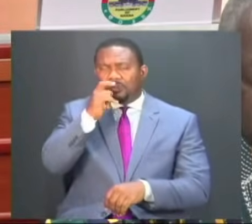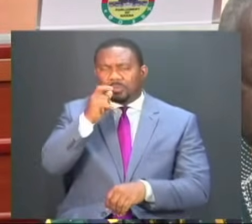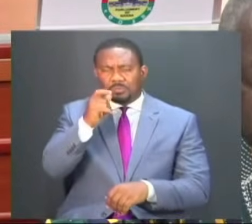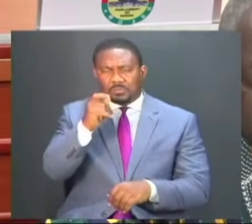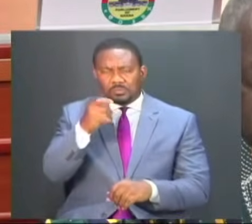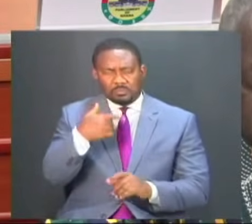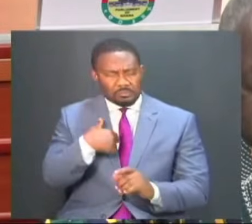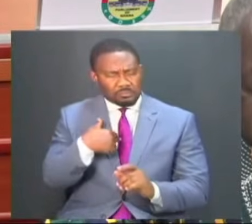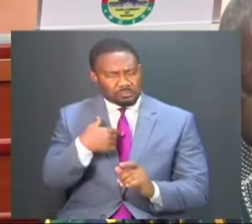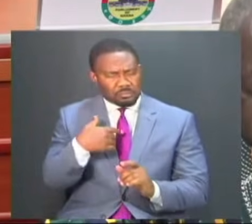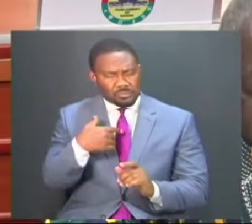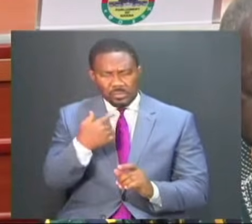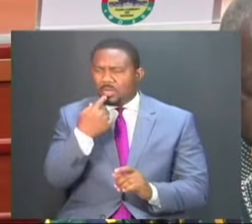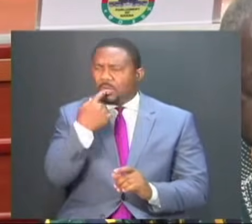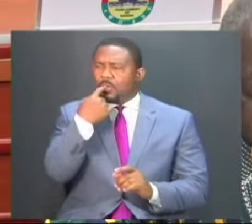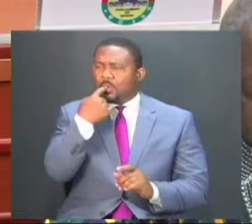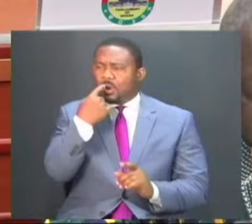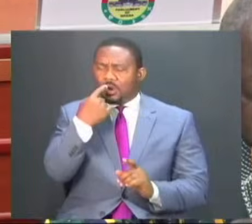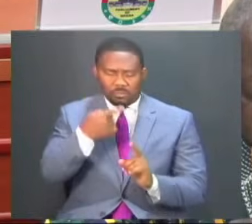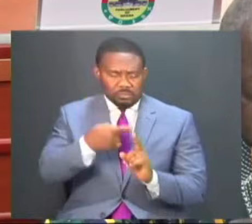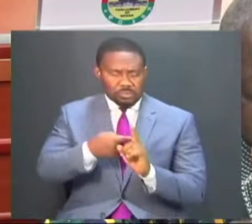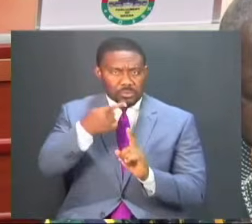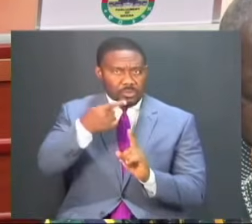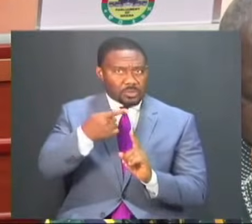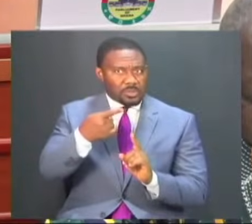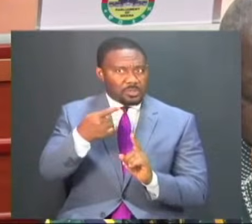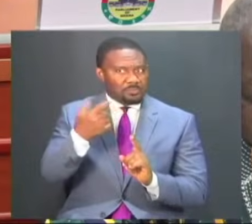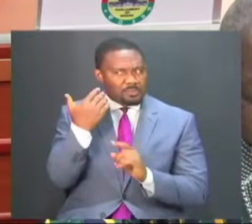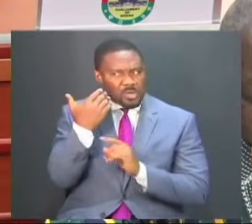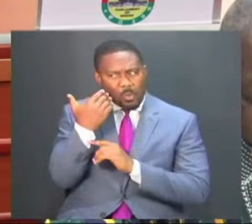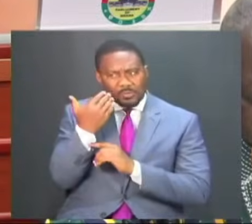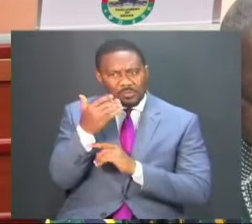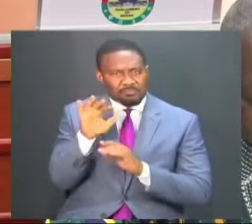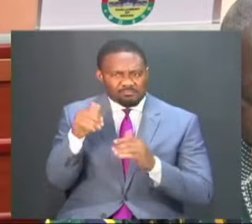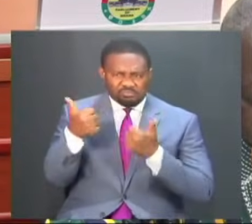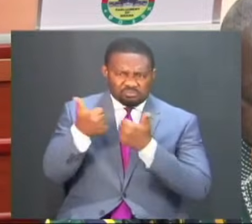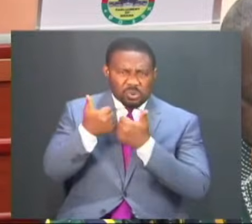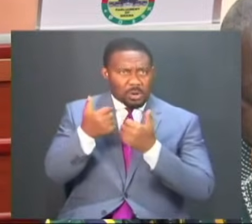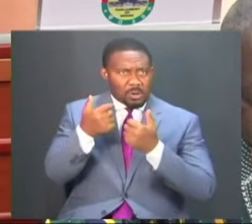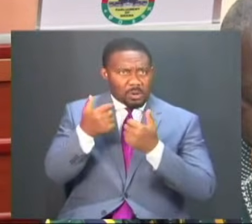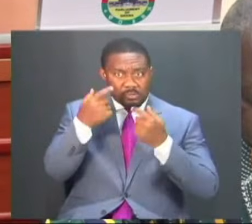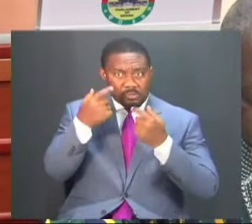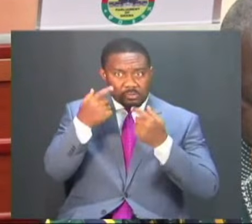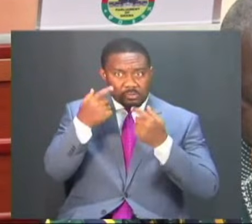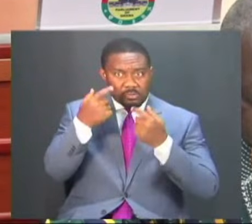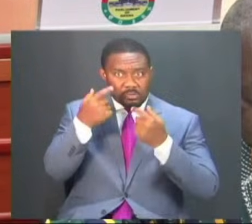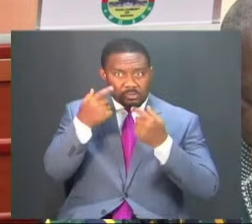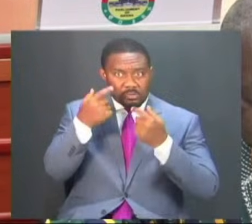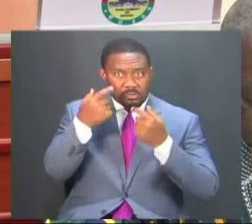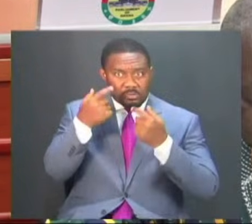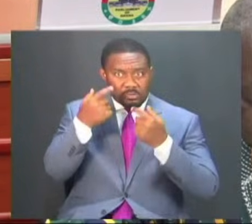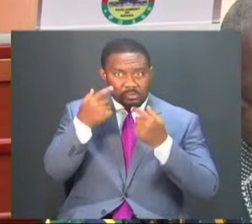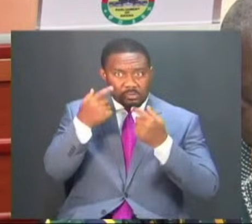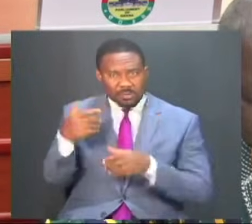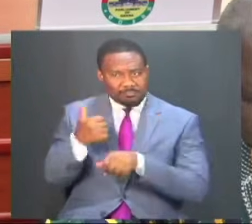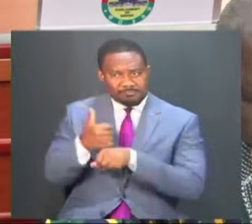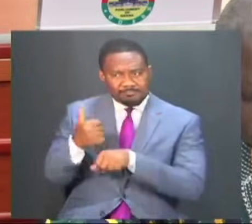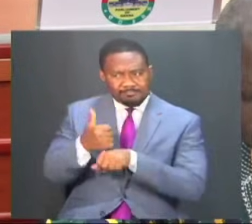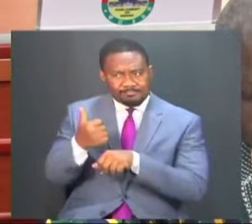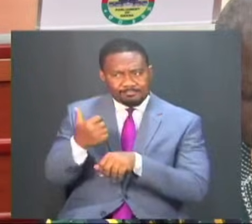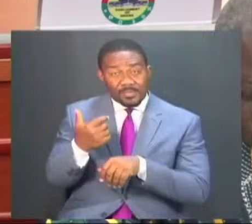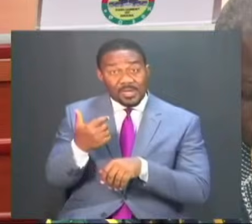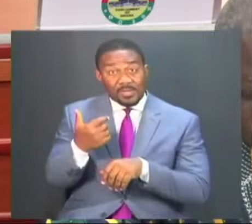Of late, we have realized that a lot of accidents are due to human factor. That includes drivers driving